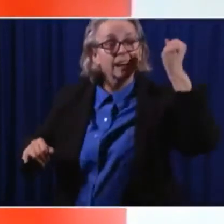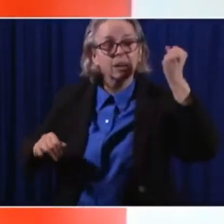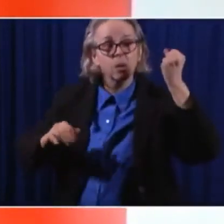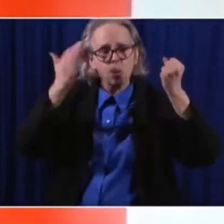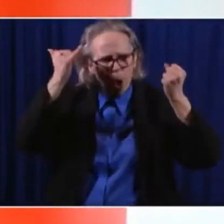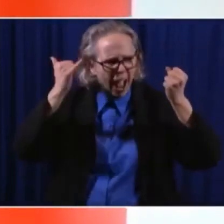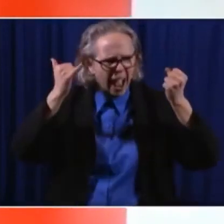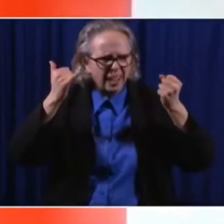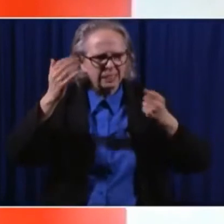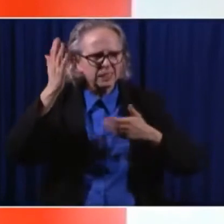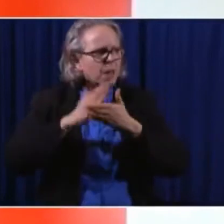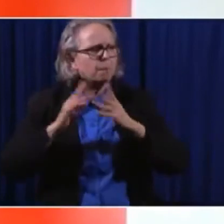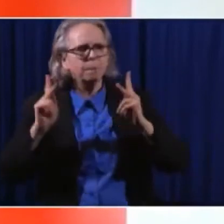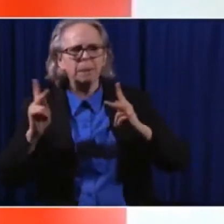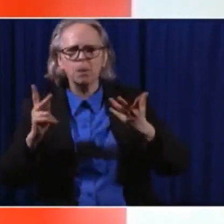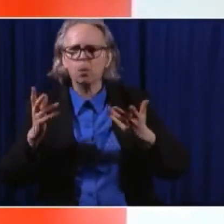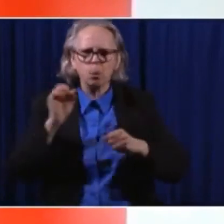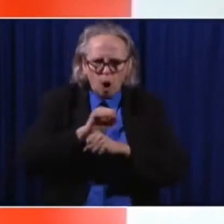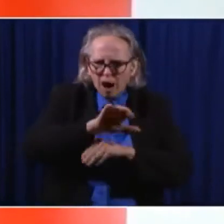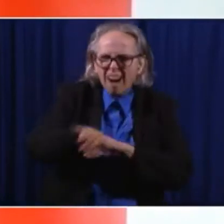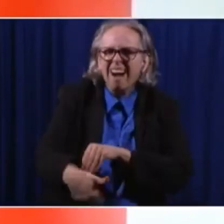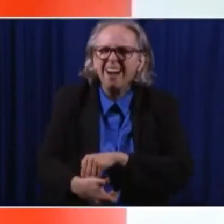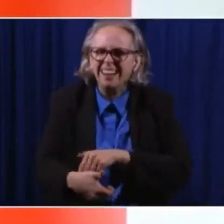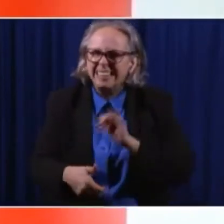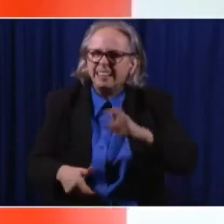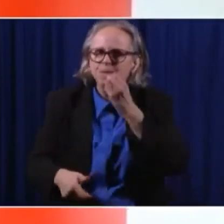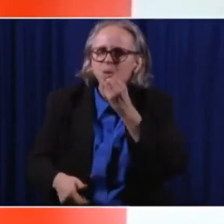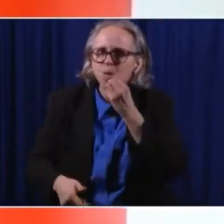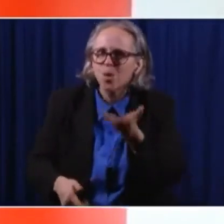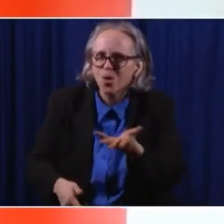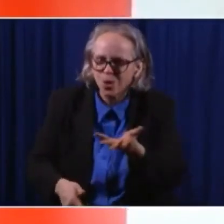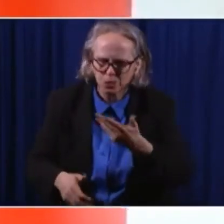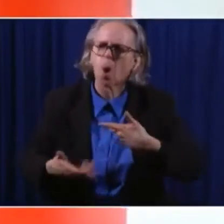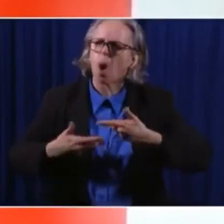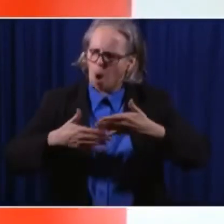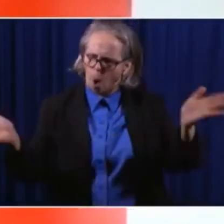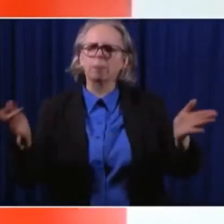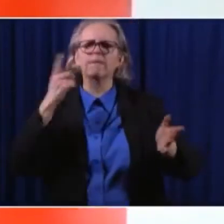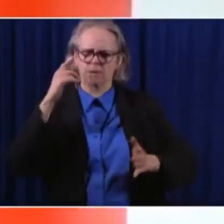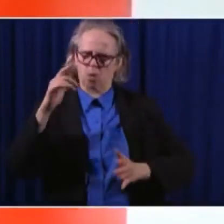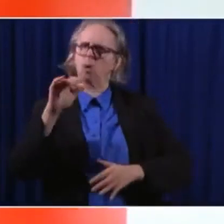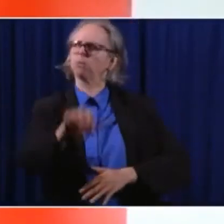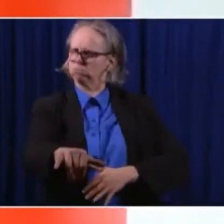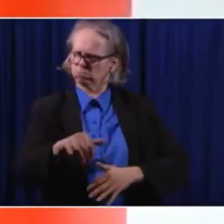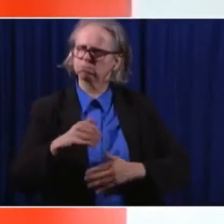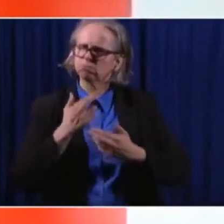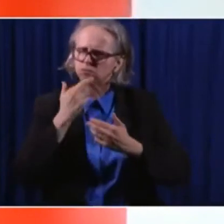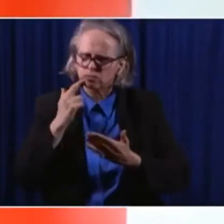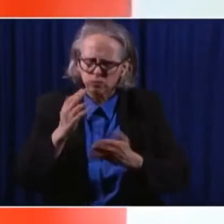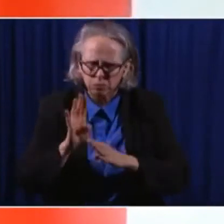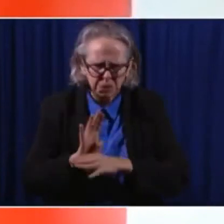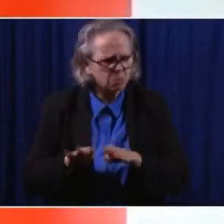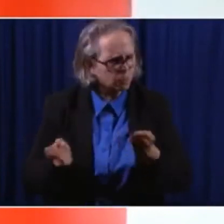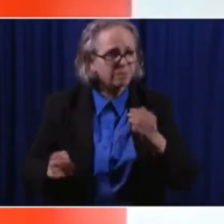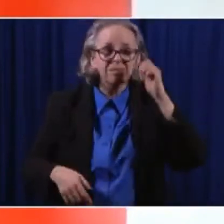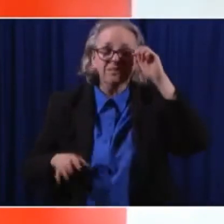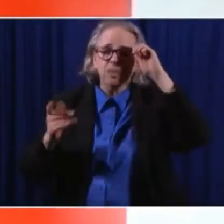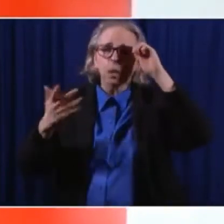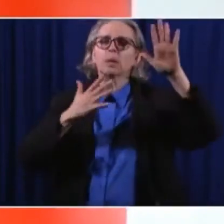a day. We take this responsibility seriously, and we pledge to continue operating safely and continue to work